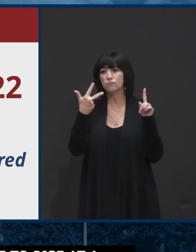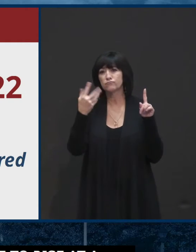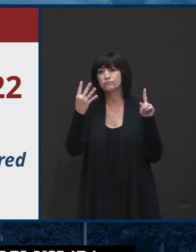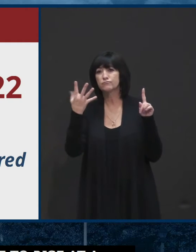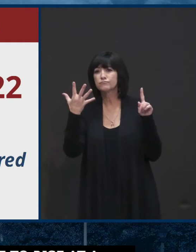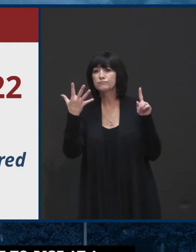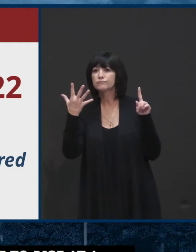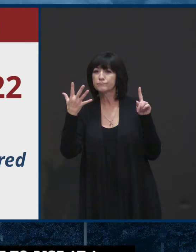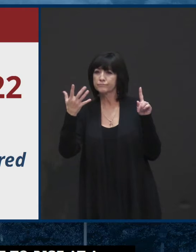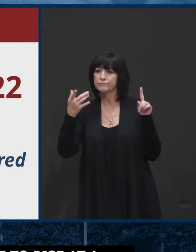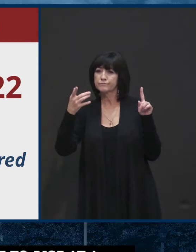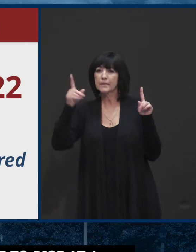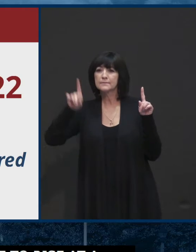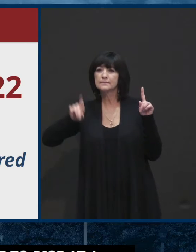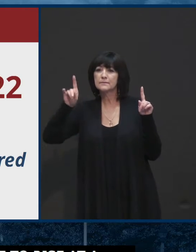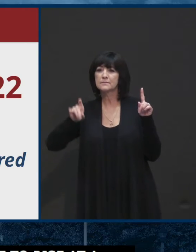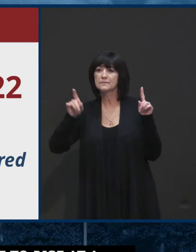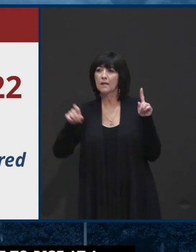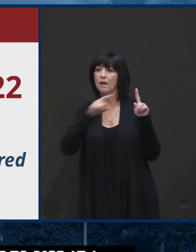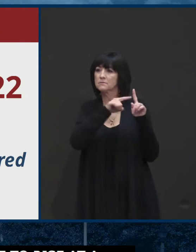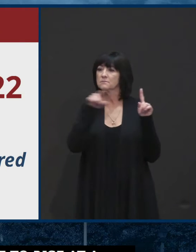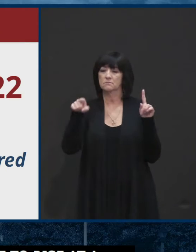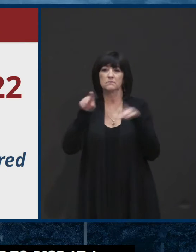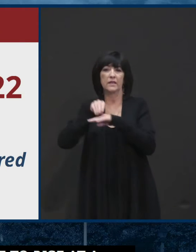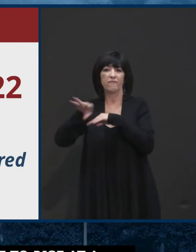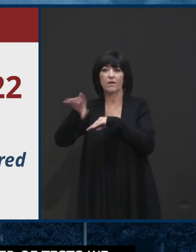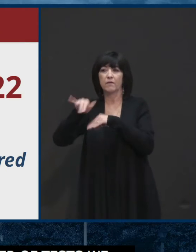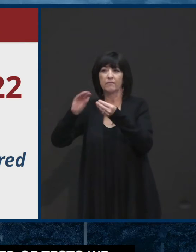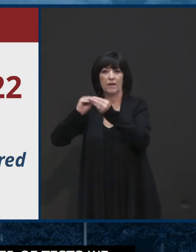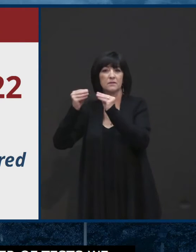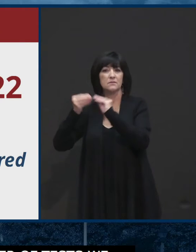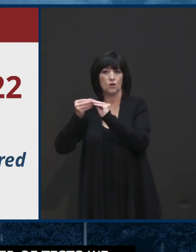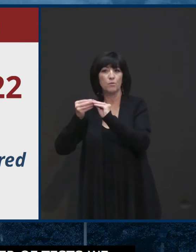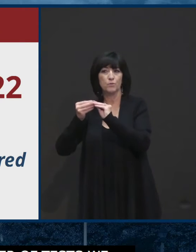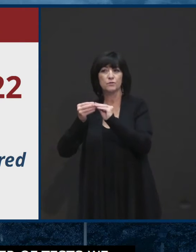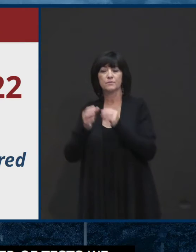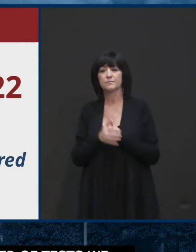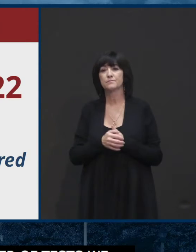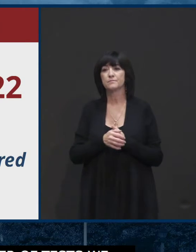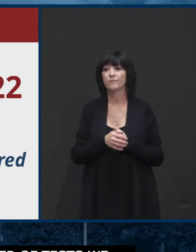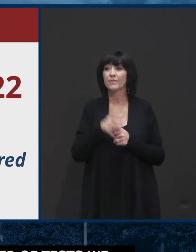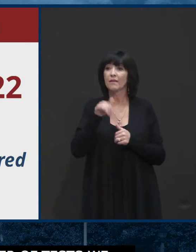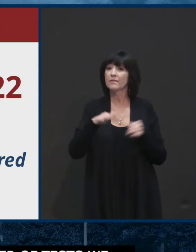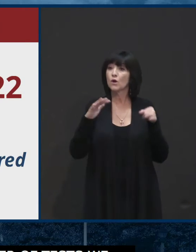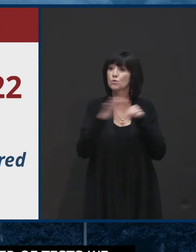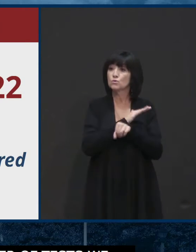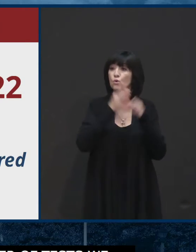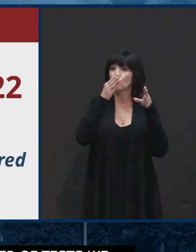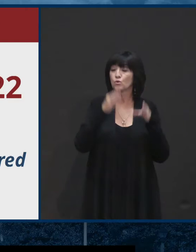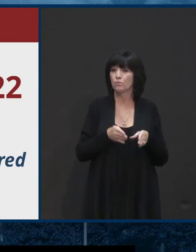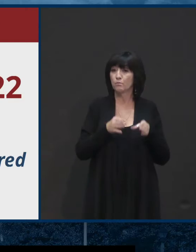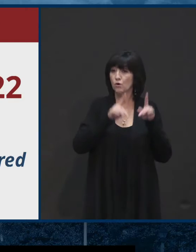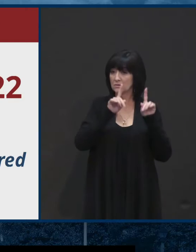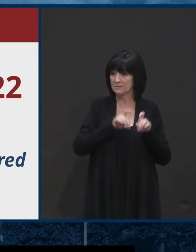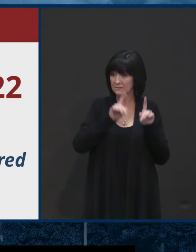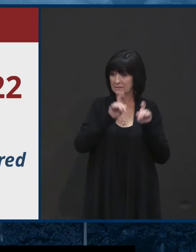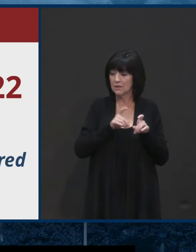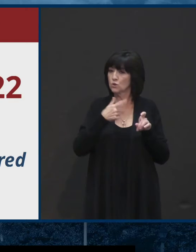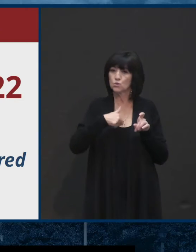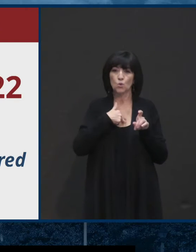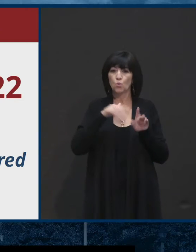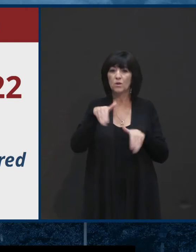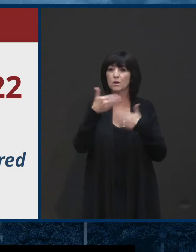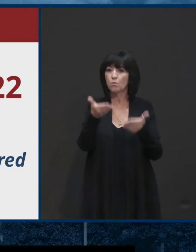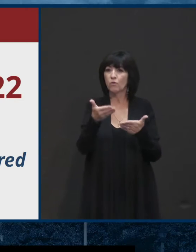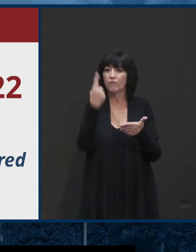done. Absolutely, and I think, just think about the total person tested number. We're providing access to schools for